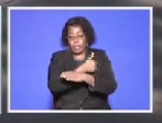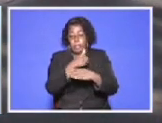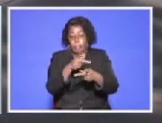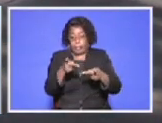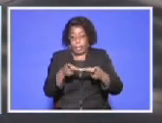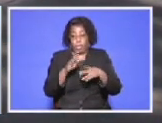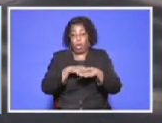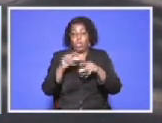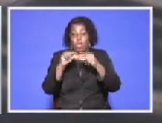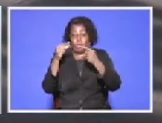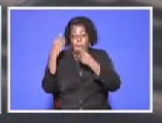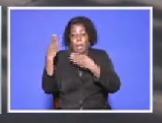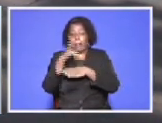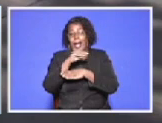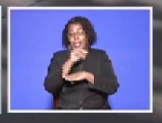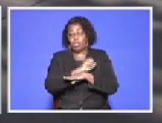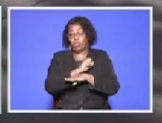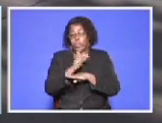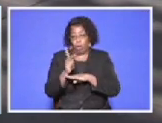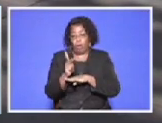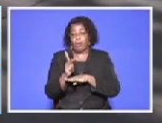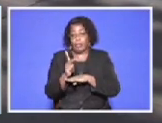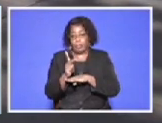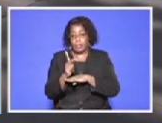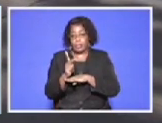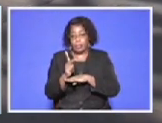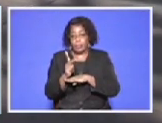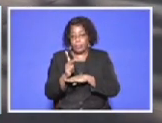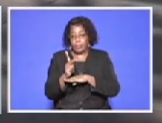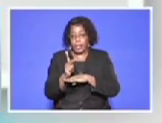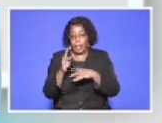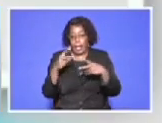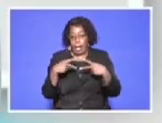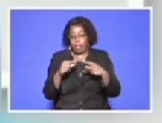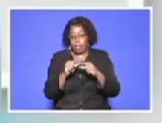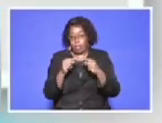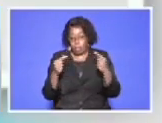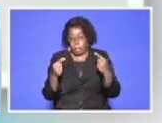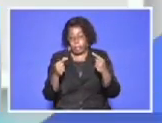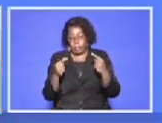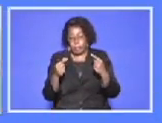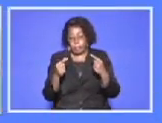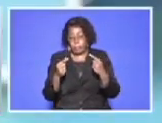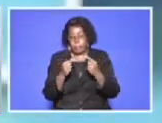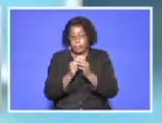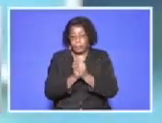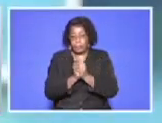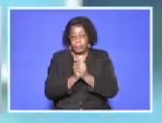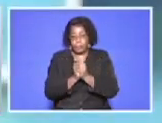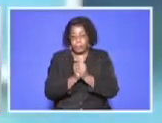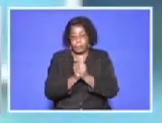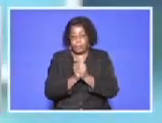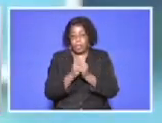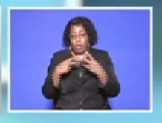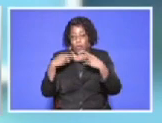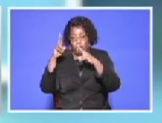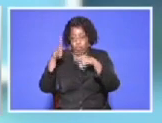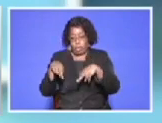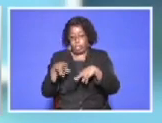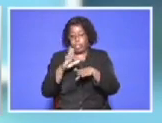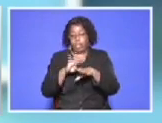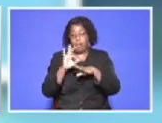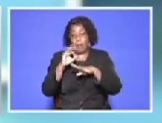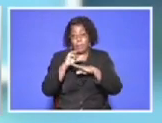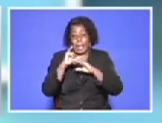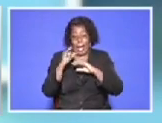on Grand Bahama and New Providence, two of the territories that have been greatly impacted by the COVID pandemic. Residents on the Family